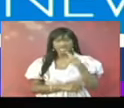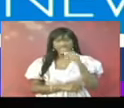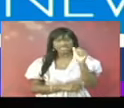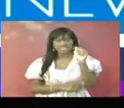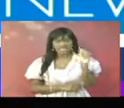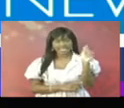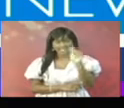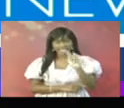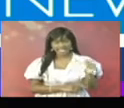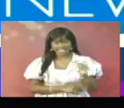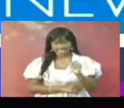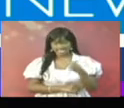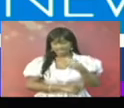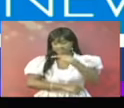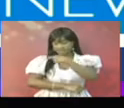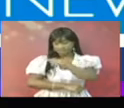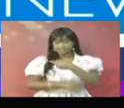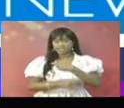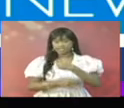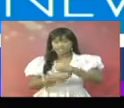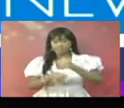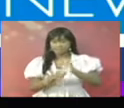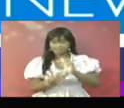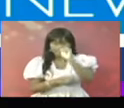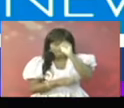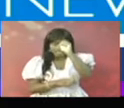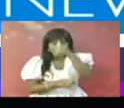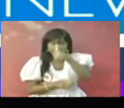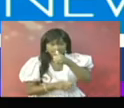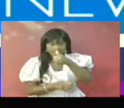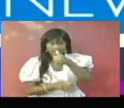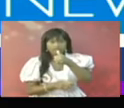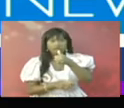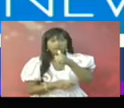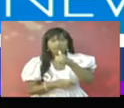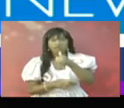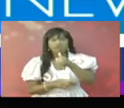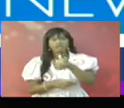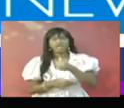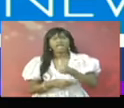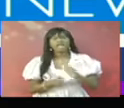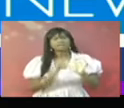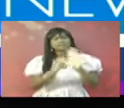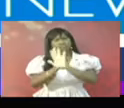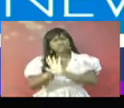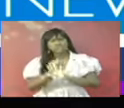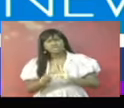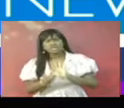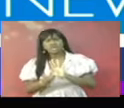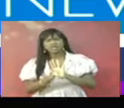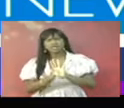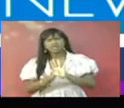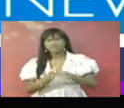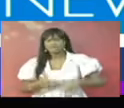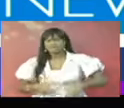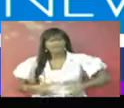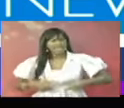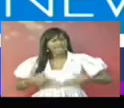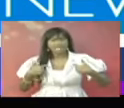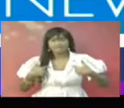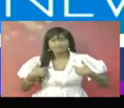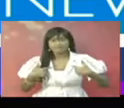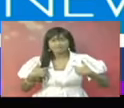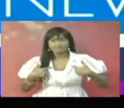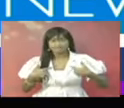AstraZeneca vaccine that is produced in India, the COVID shield, it gives you protection for life